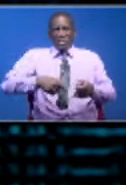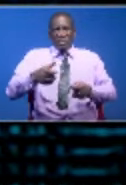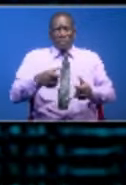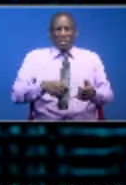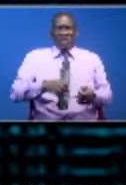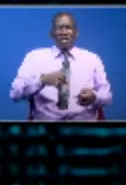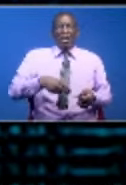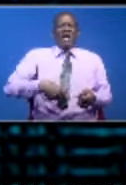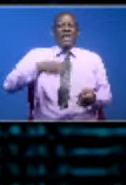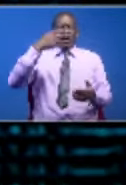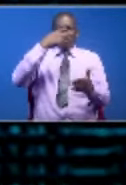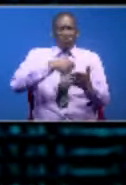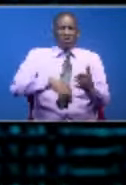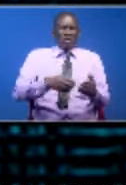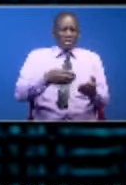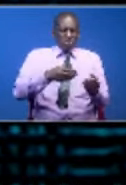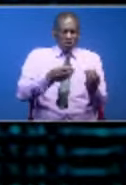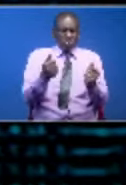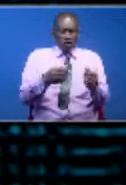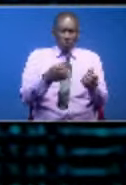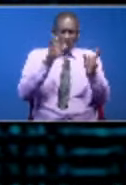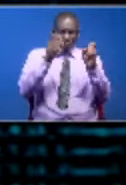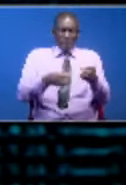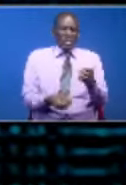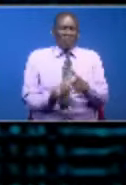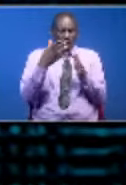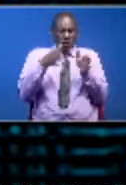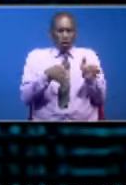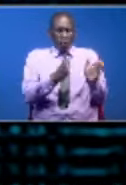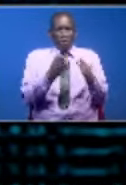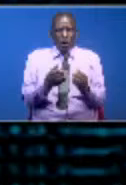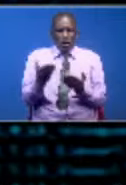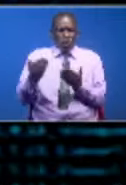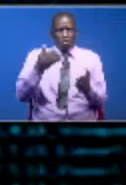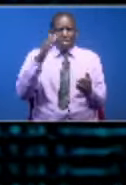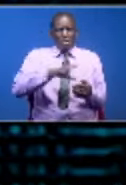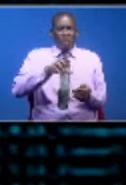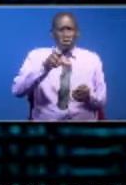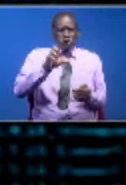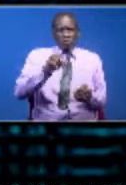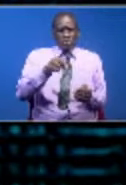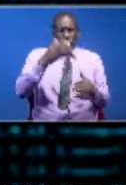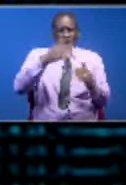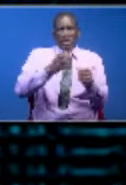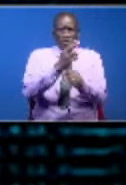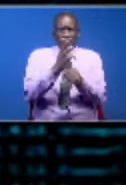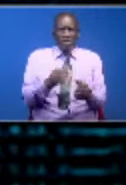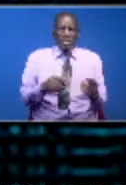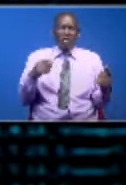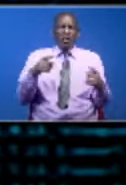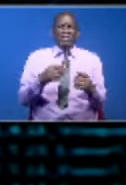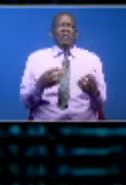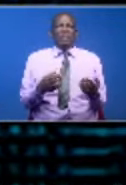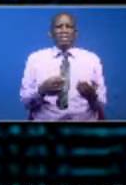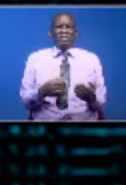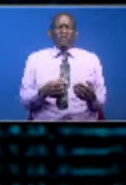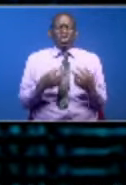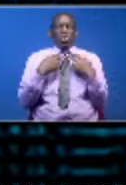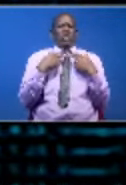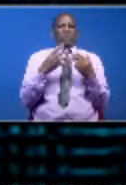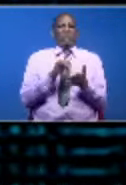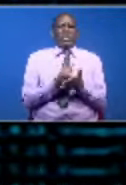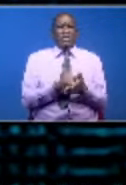solution, you need to find a way to bring back affordability to the end user. Because unless he starts to adopt that product, you will not